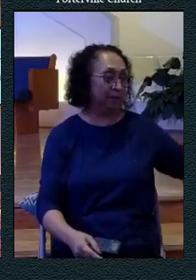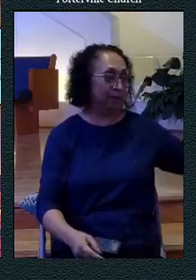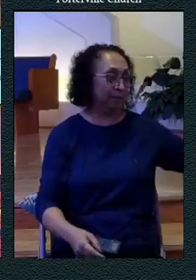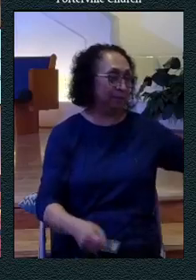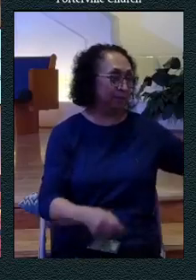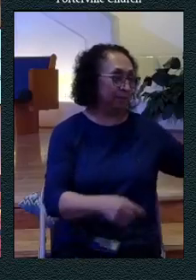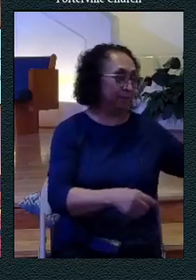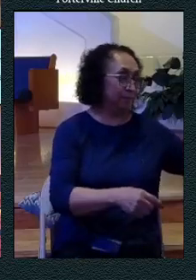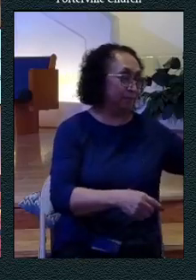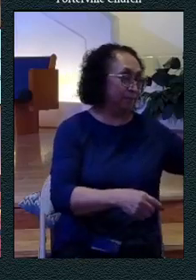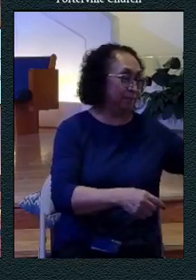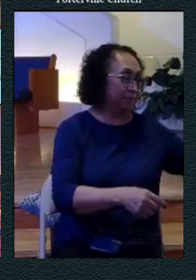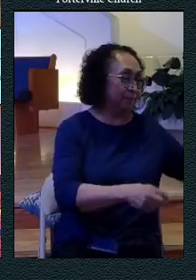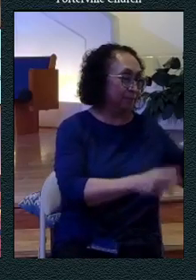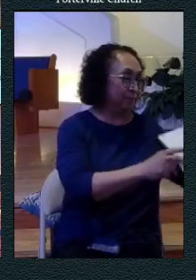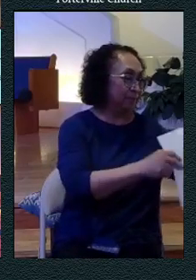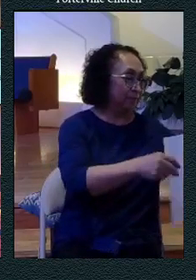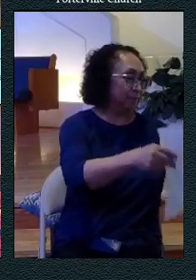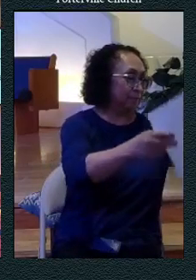am.